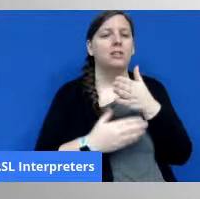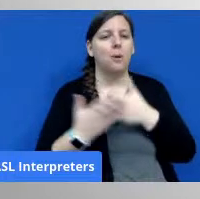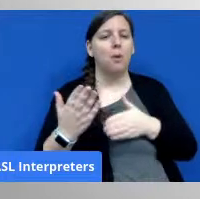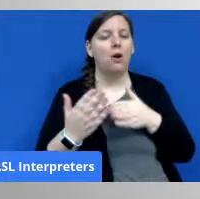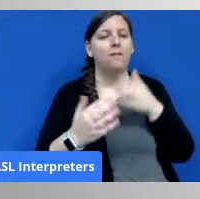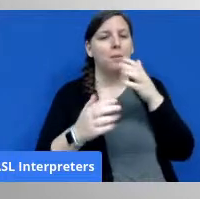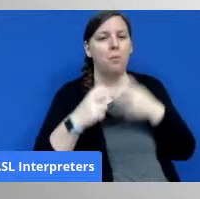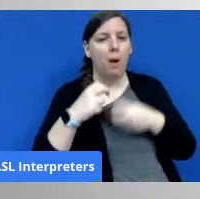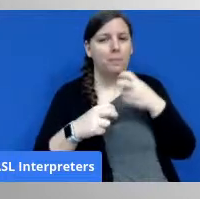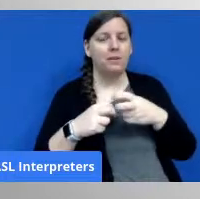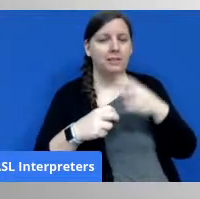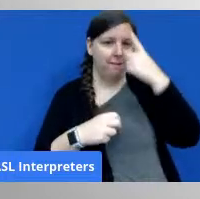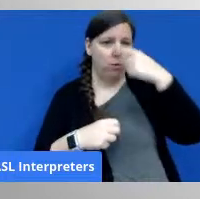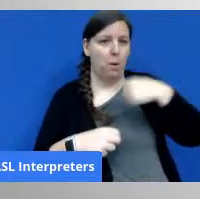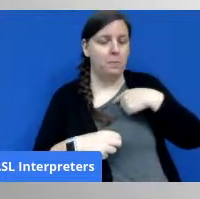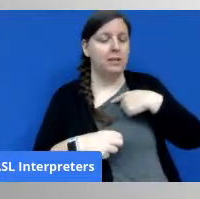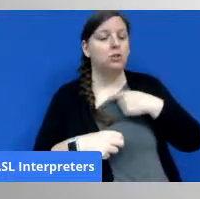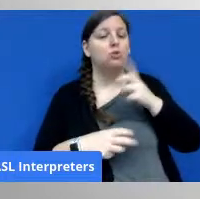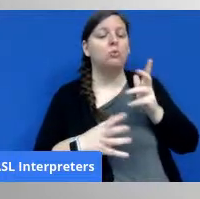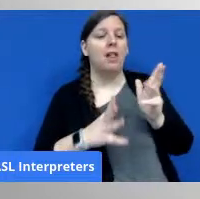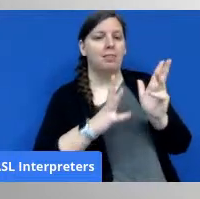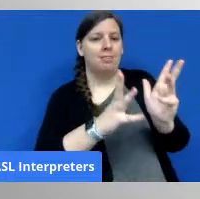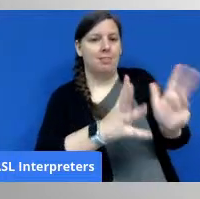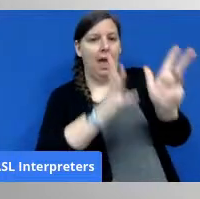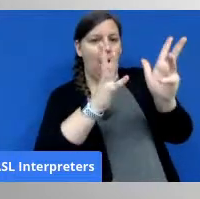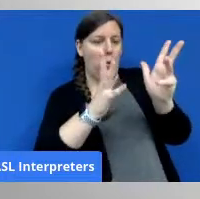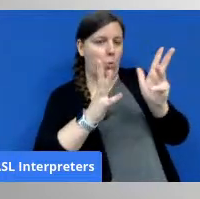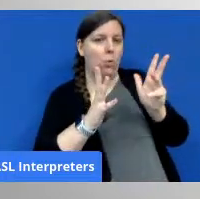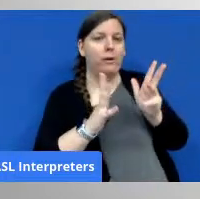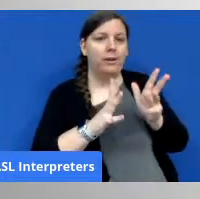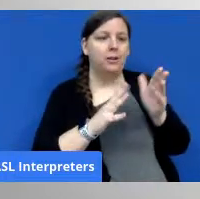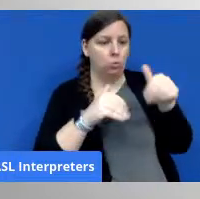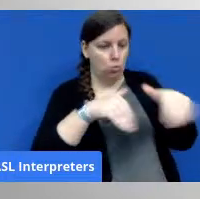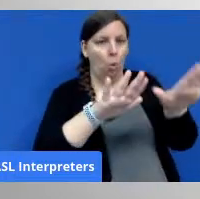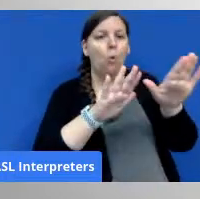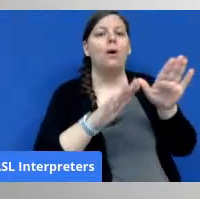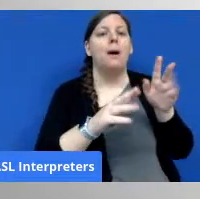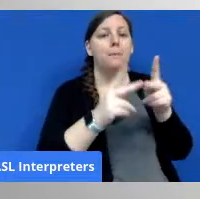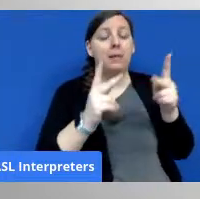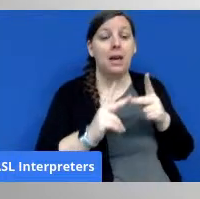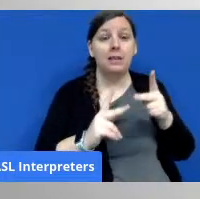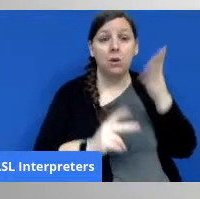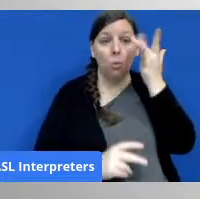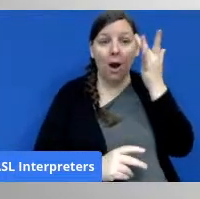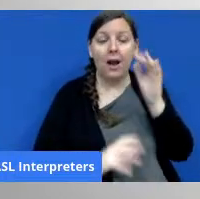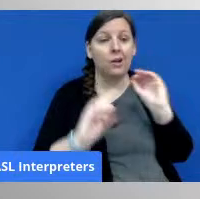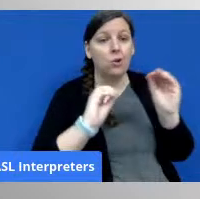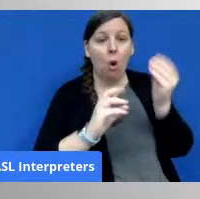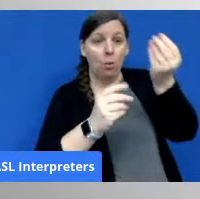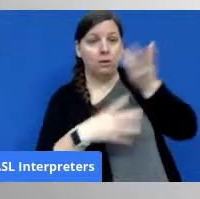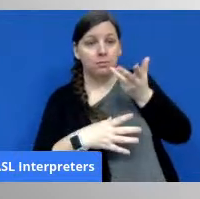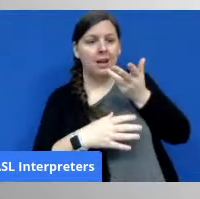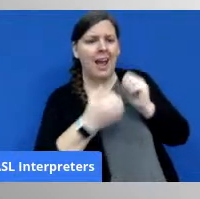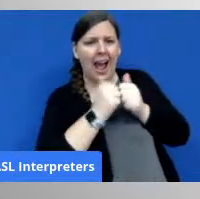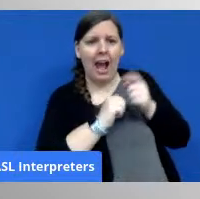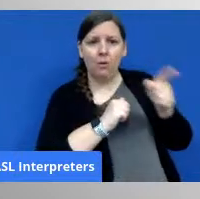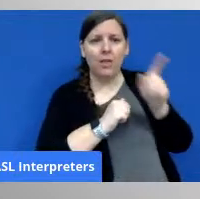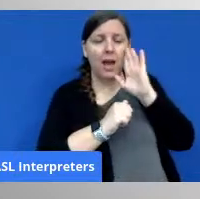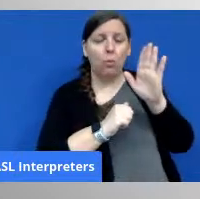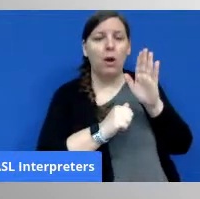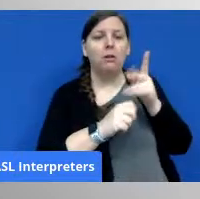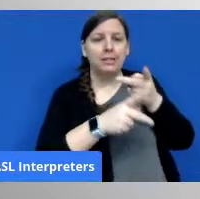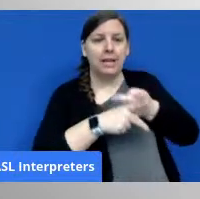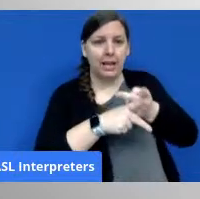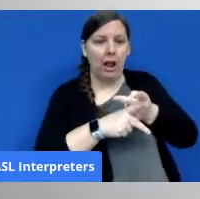one communicated to me how they were going to take care of my kid while they were at the actual site. So that was my kind of trust